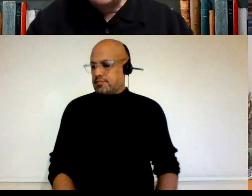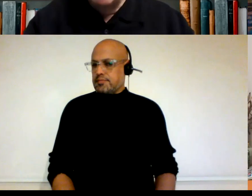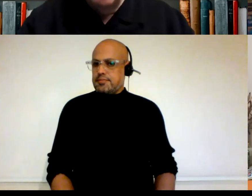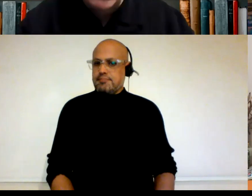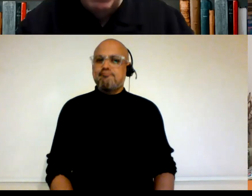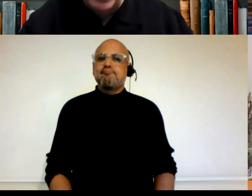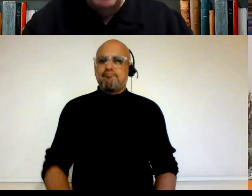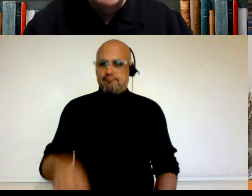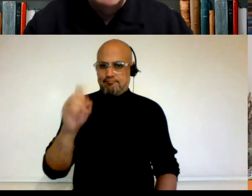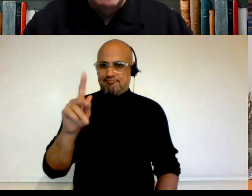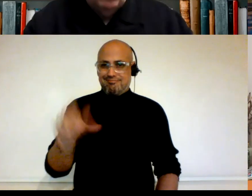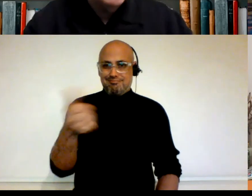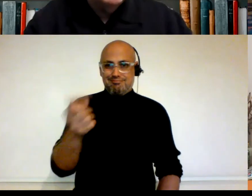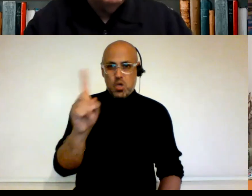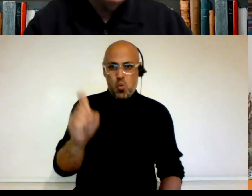Okay, otra